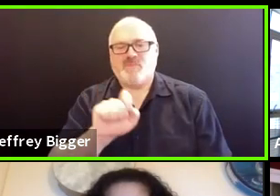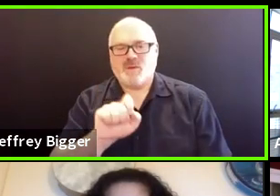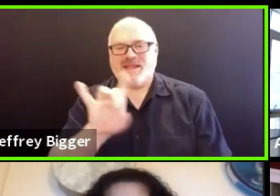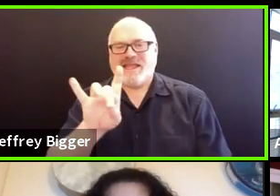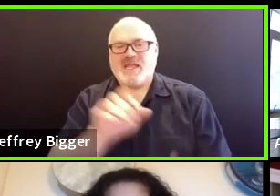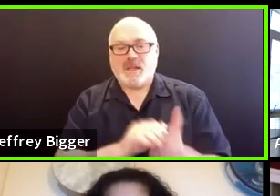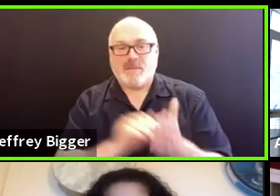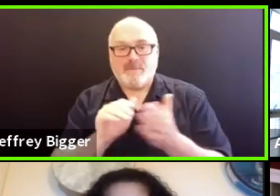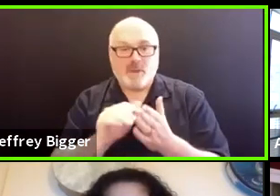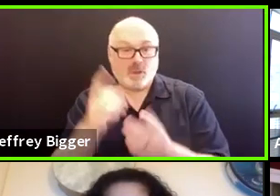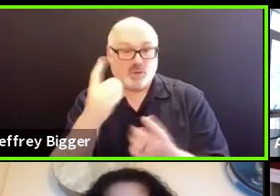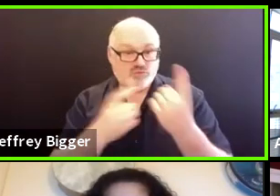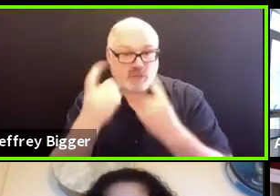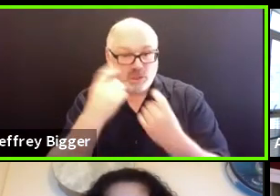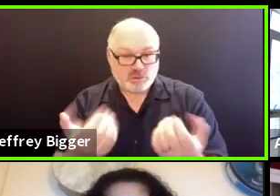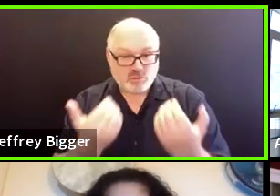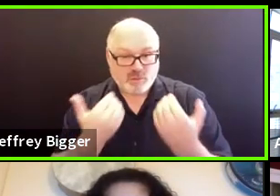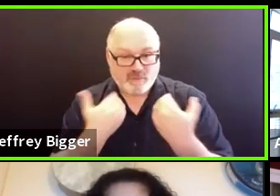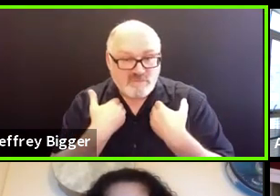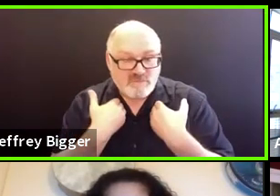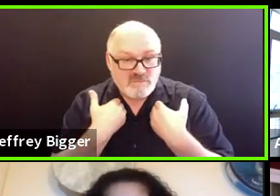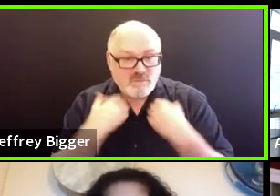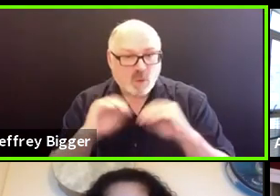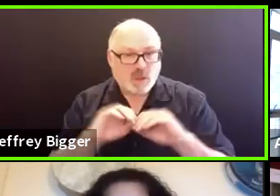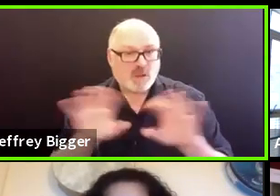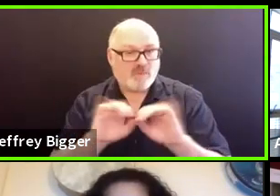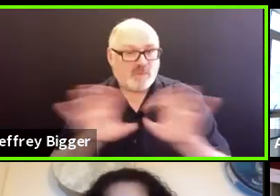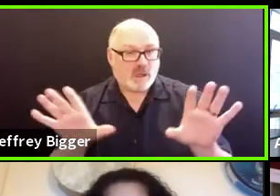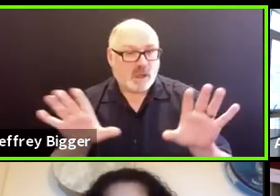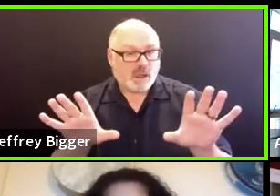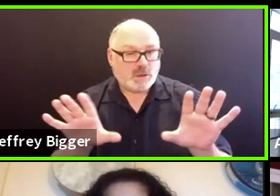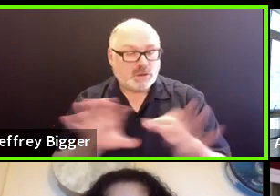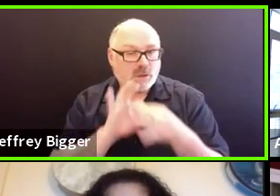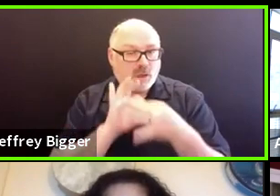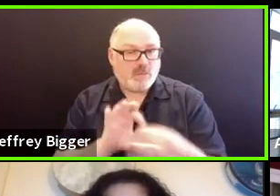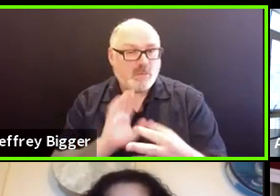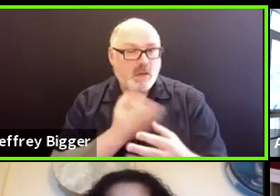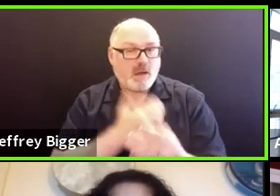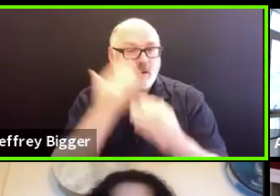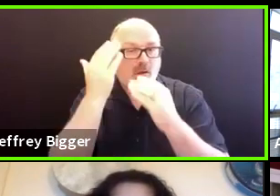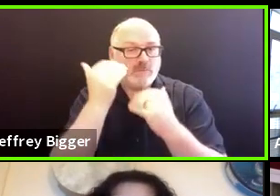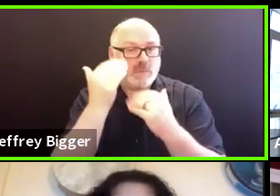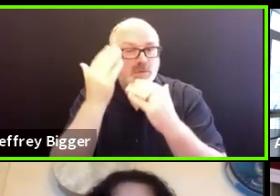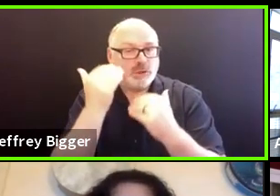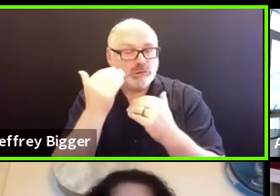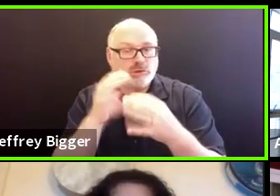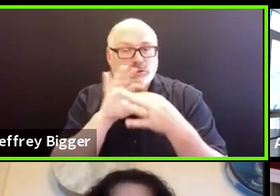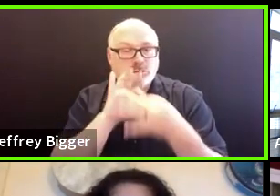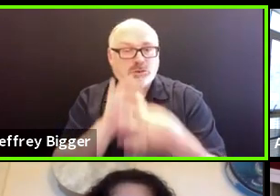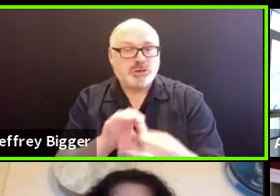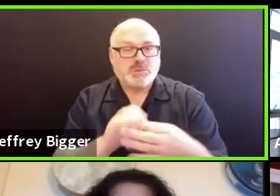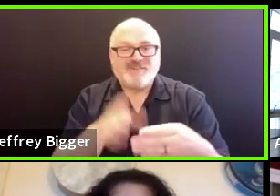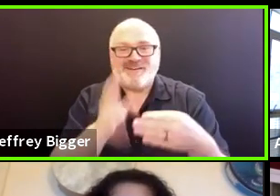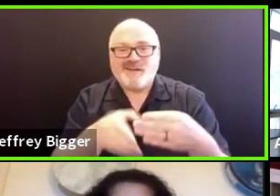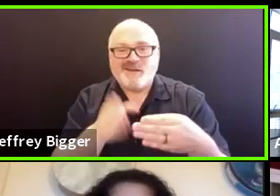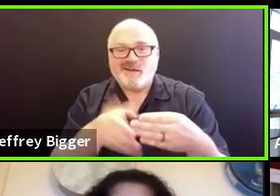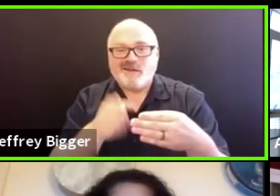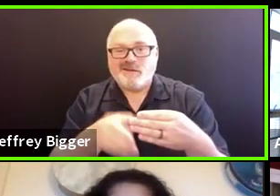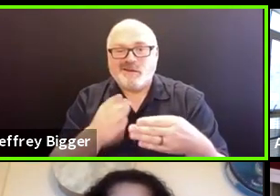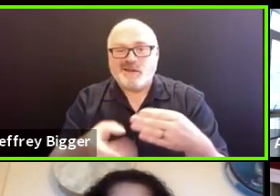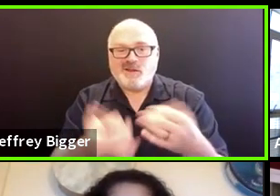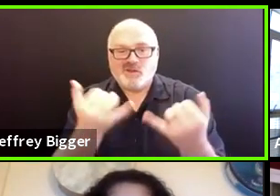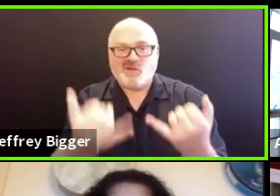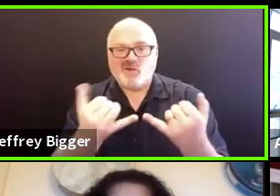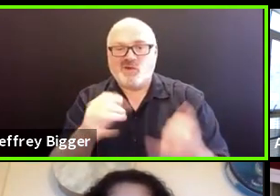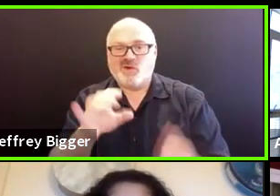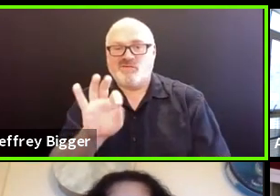Any questions or clarifications about our expectations in terms of ending up the current fiscal